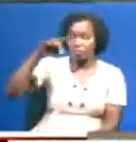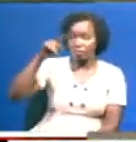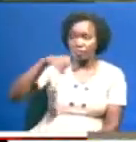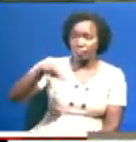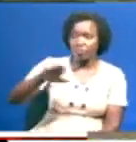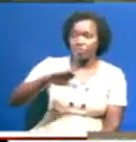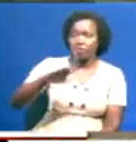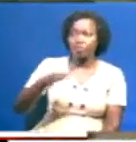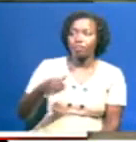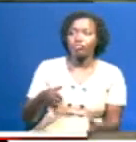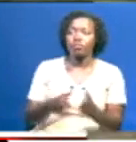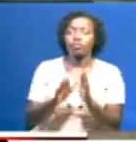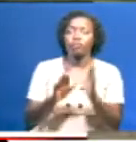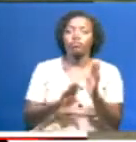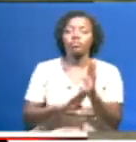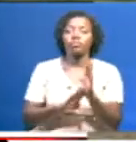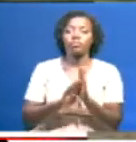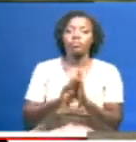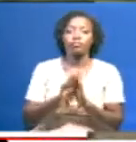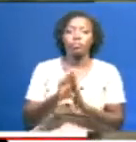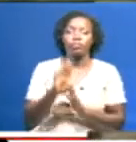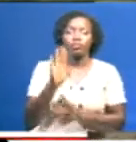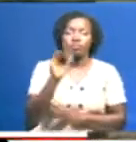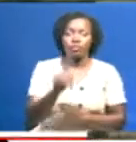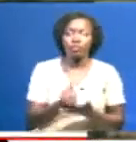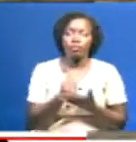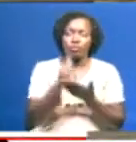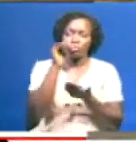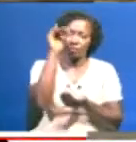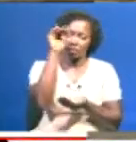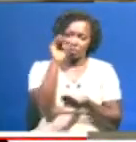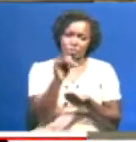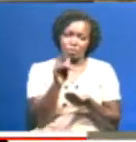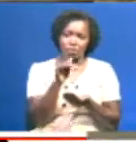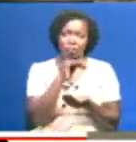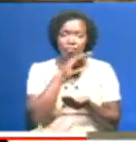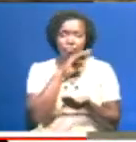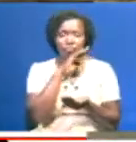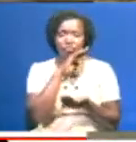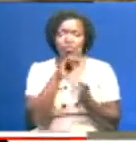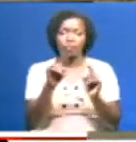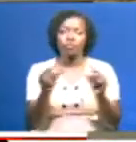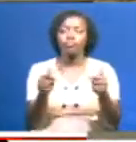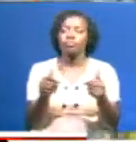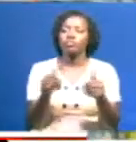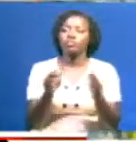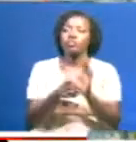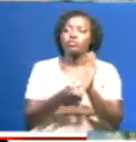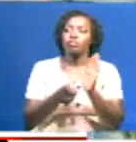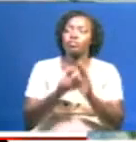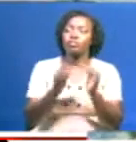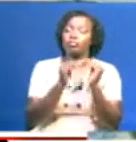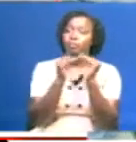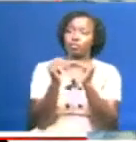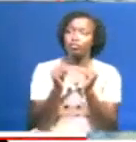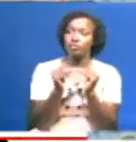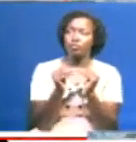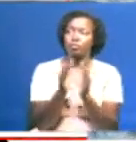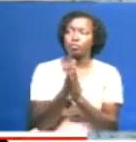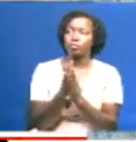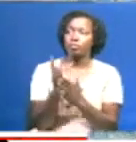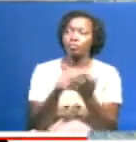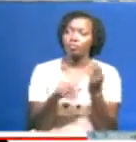for sustainable development that will help reduce greenhouse gas emissions at the required rates. This is what is